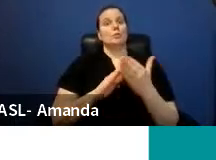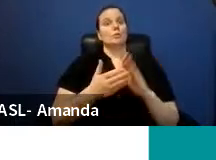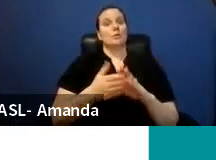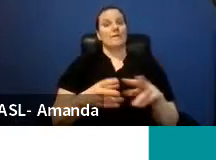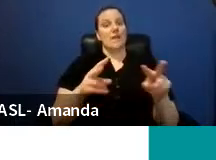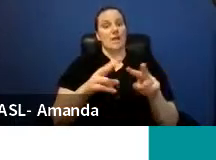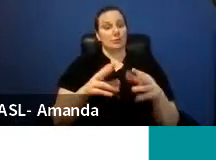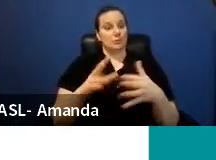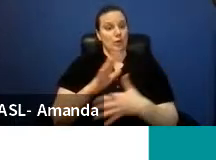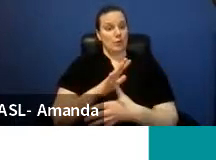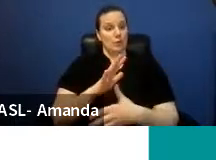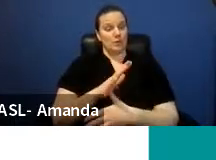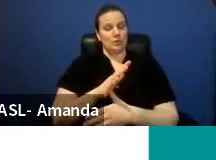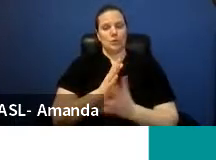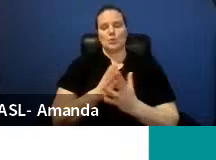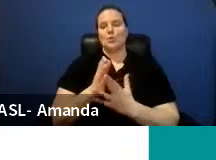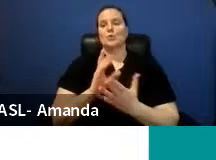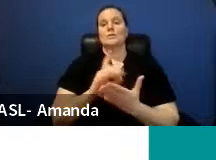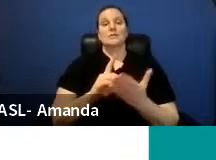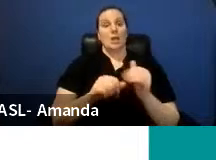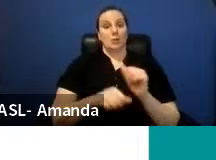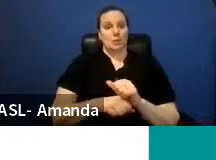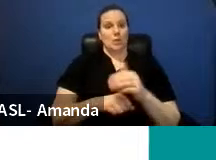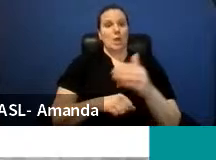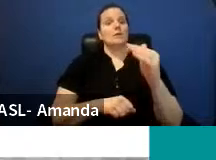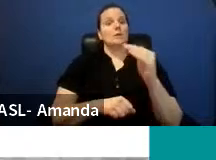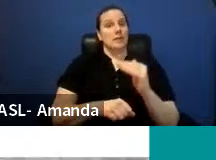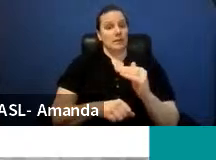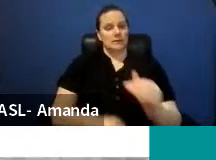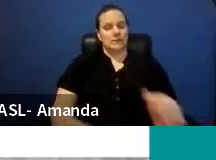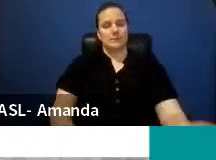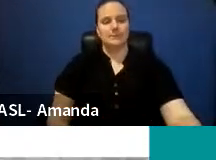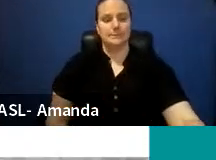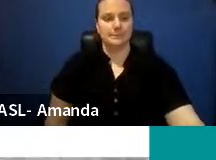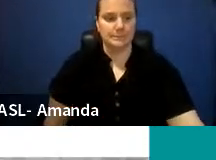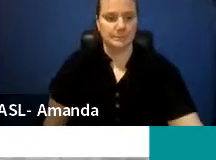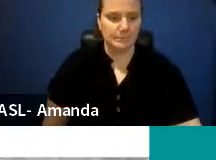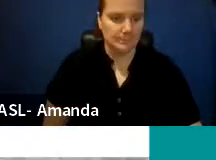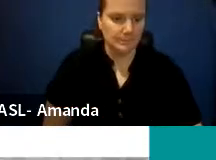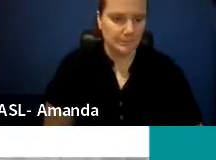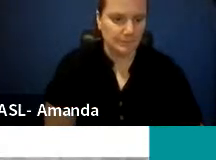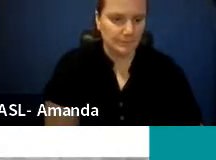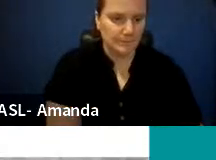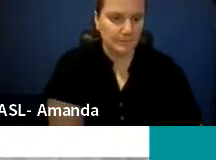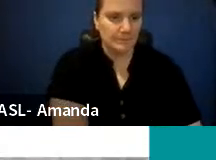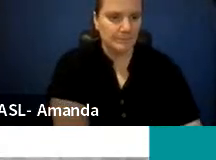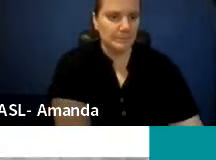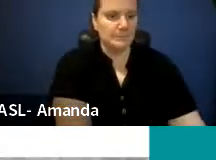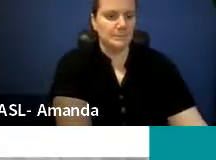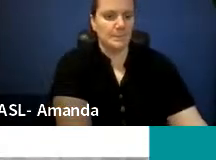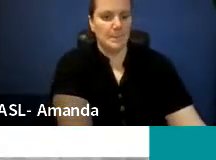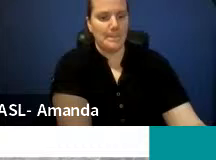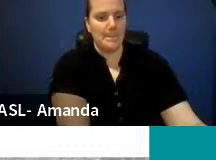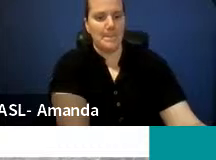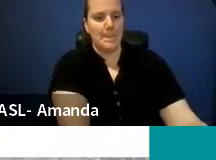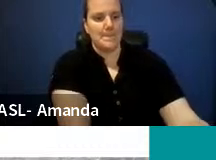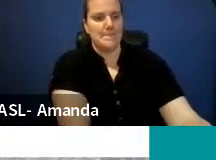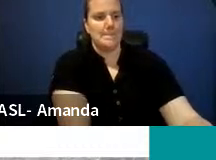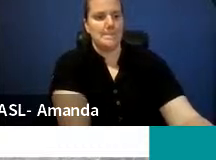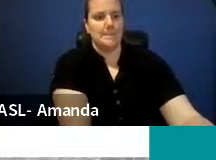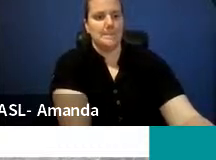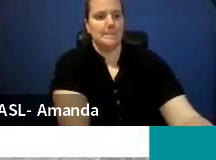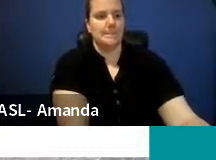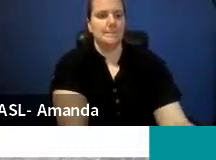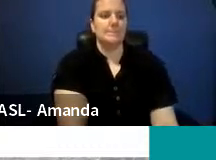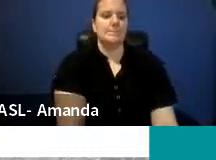and priorities through the design work. Next. And so as a reminder, these are the urban design